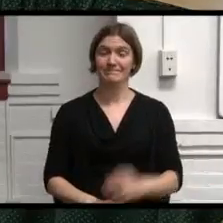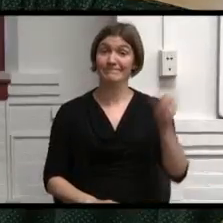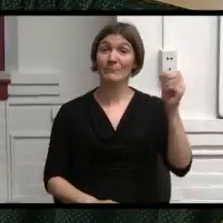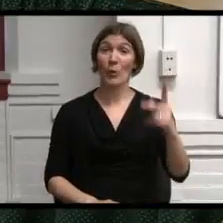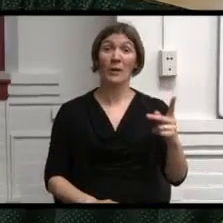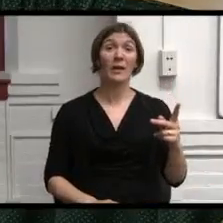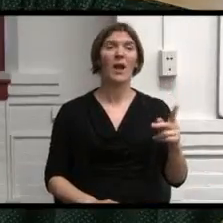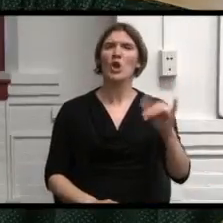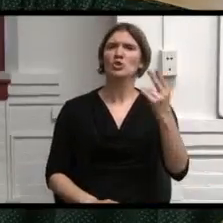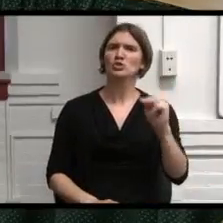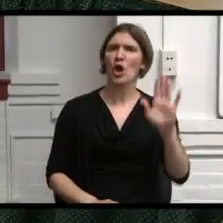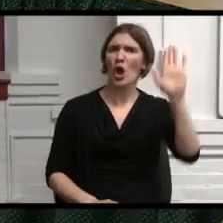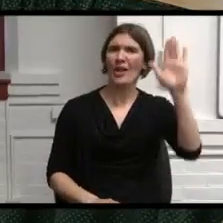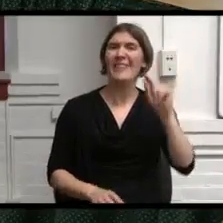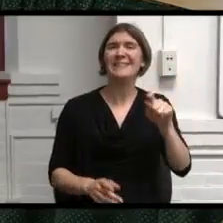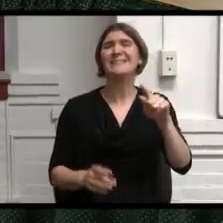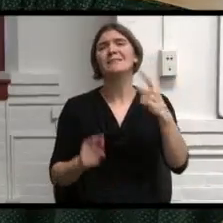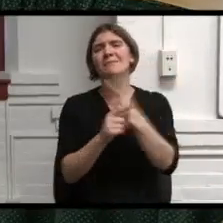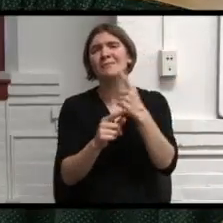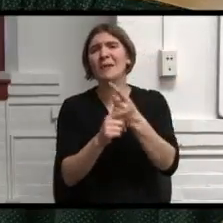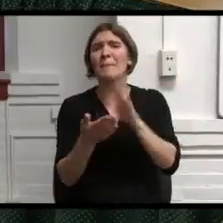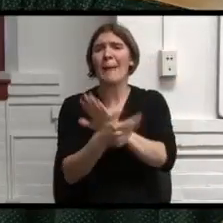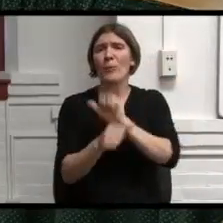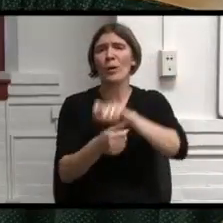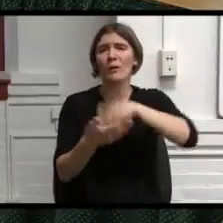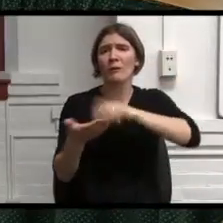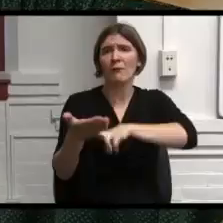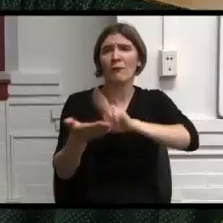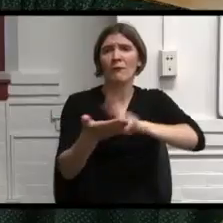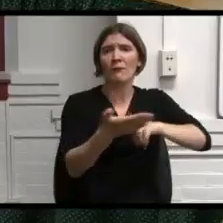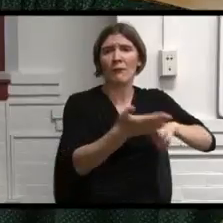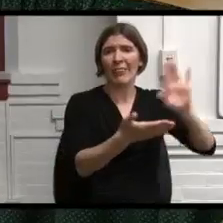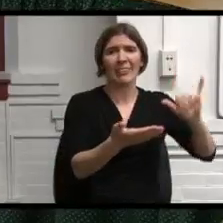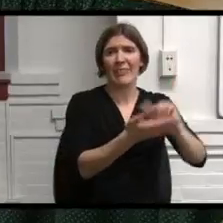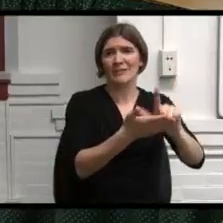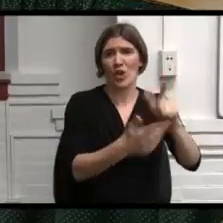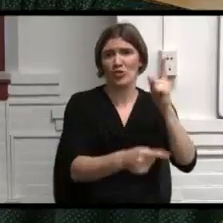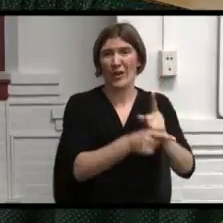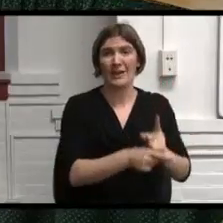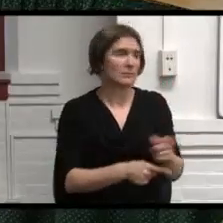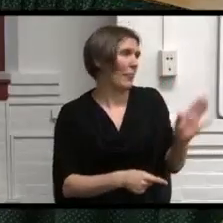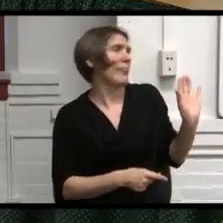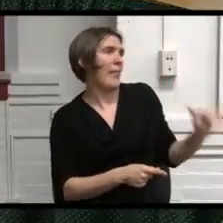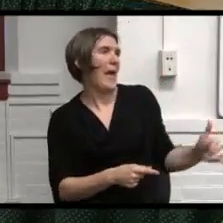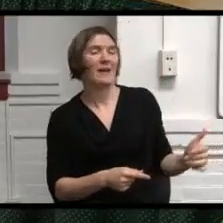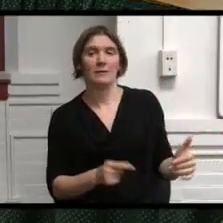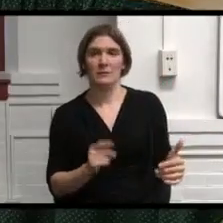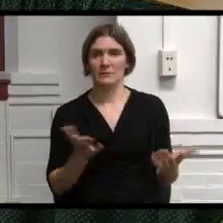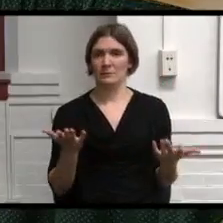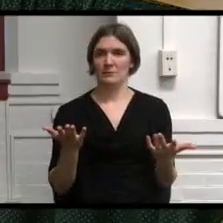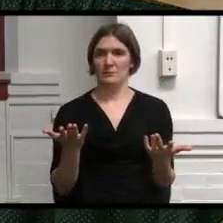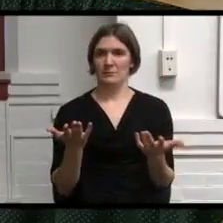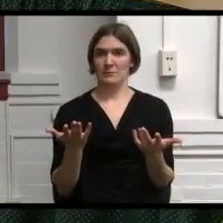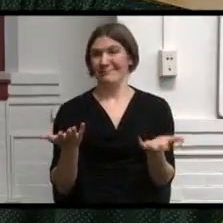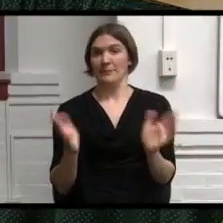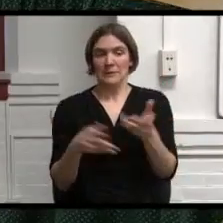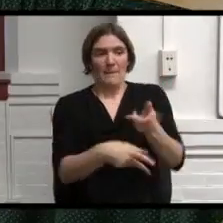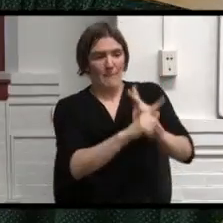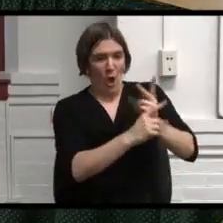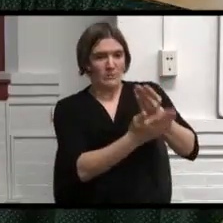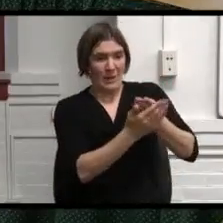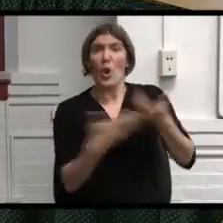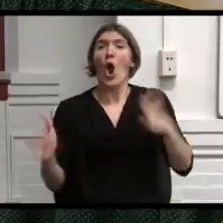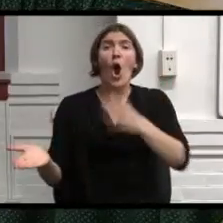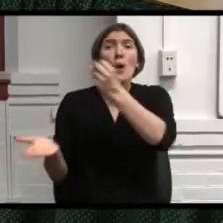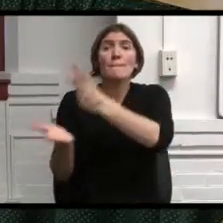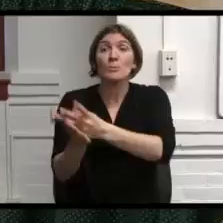Okay, guess So we're... this is all just the technical end of it. This is Yeah, some this science. is... Very much so. The very technical end of the bond. Yeah. Yep. Because it's been